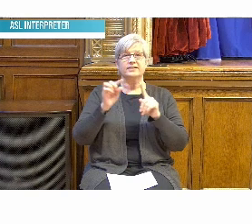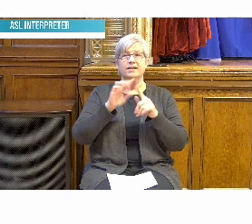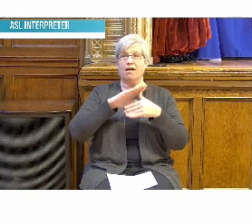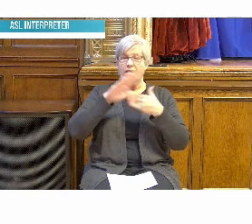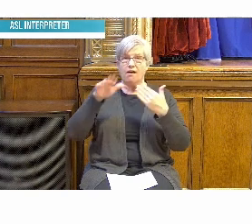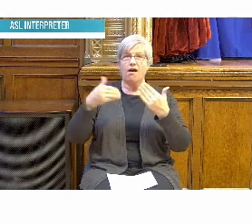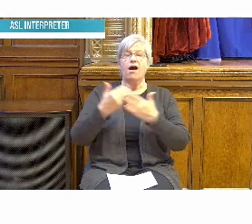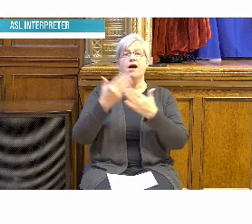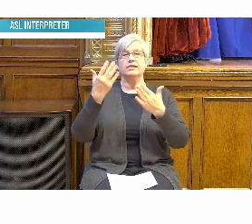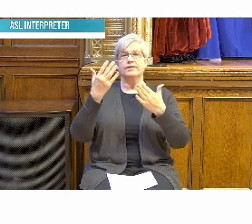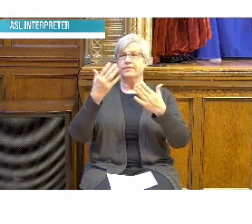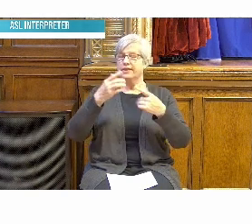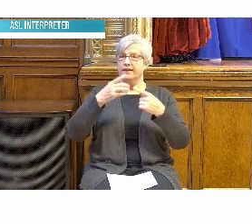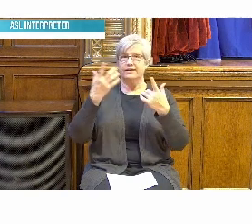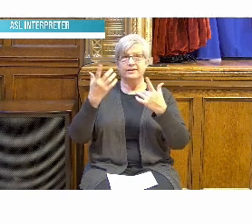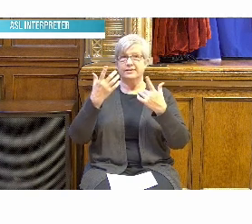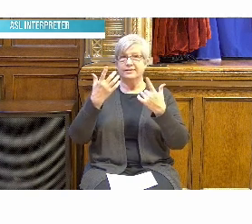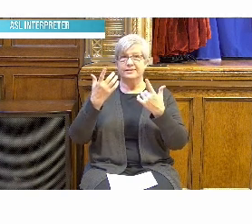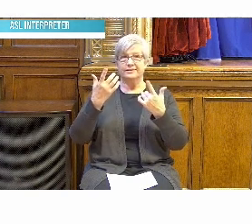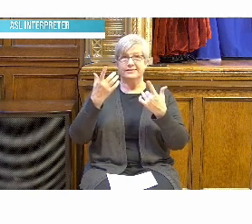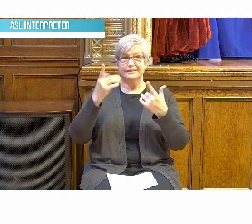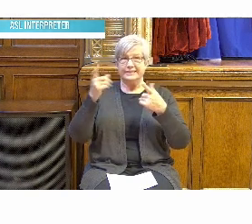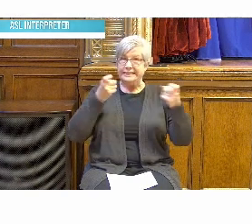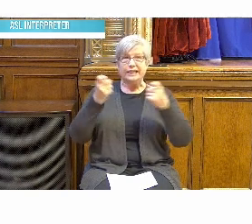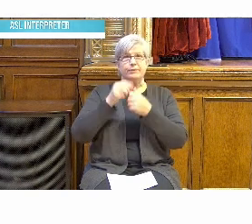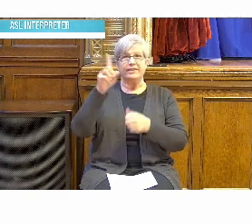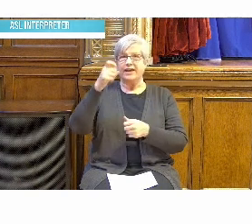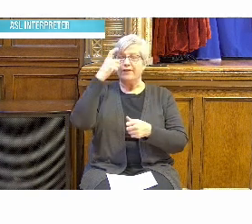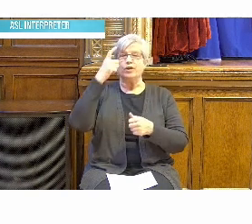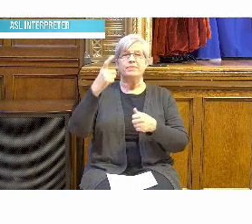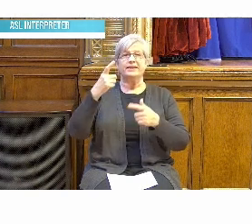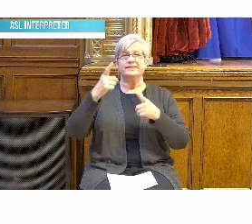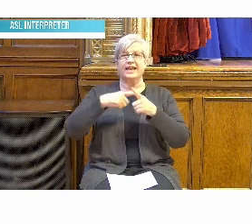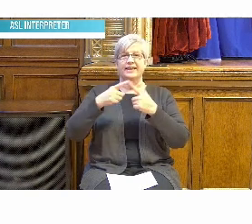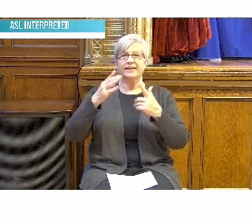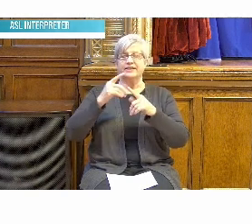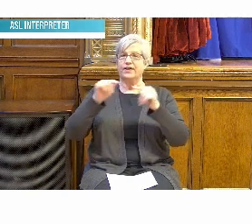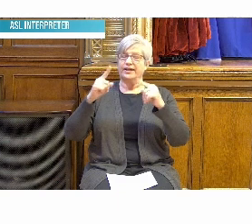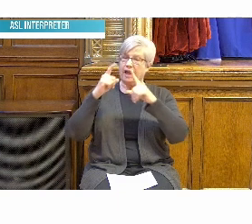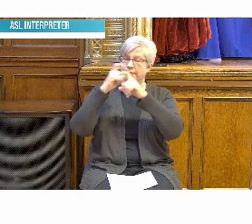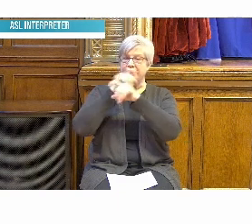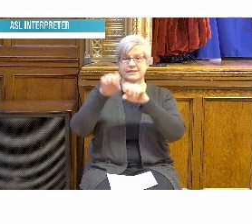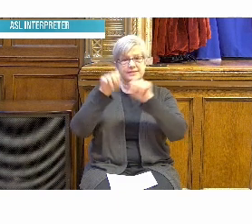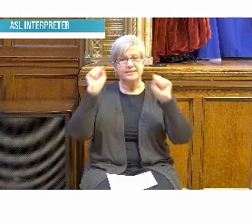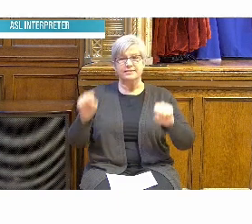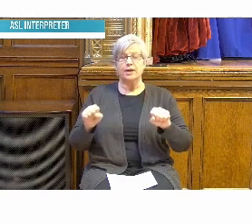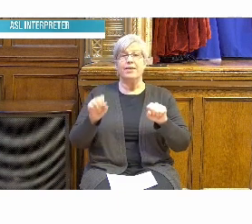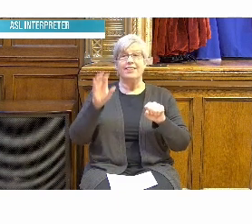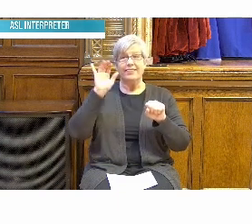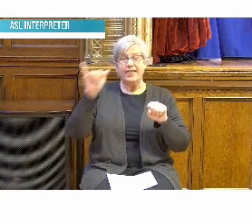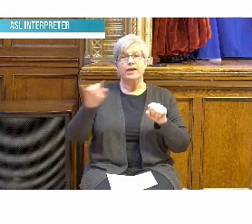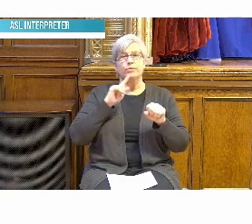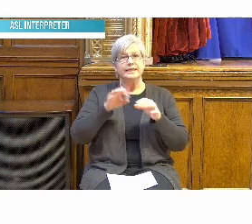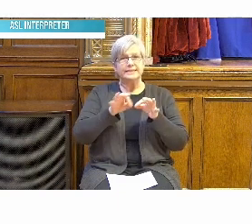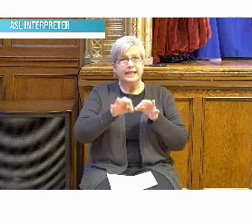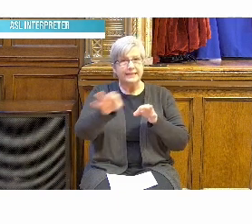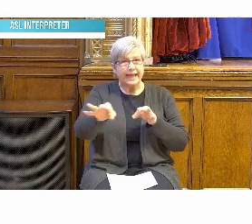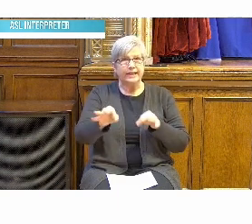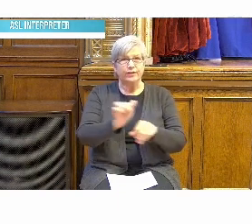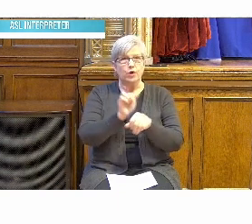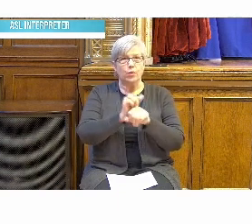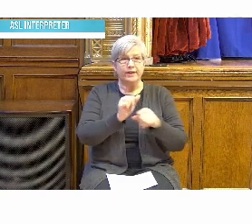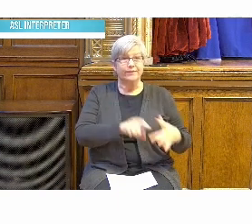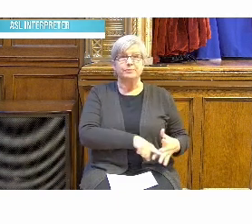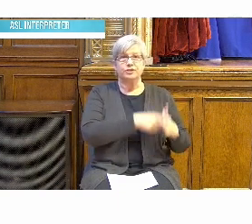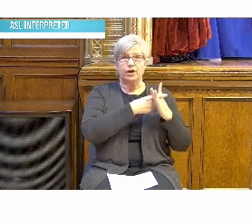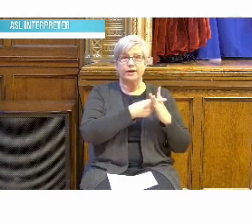that attends, working with the bureaucracy, has delayed our efforts to get up and going. Despite our best efforts, we've all been engaged